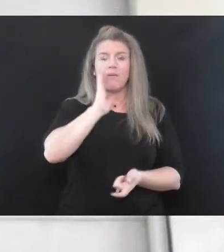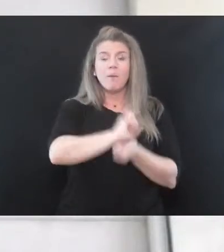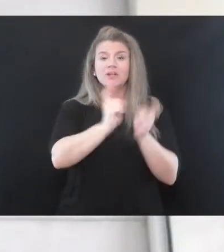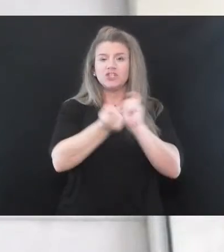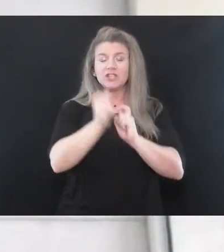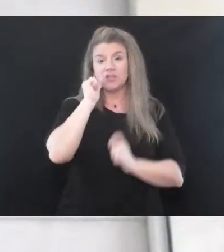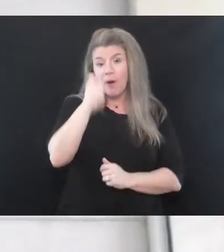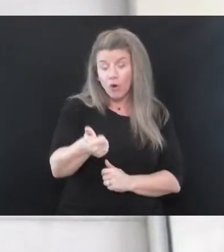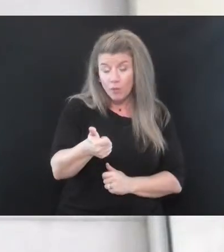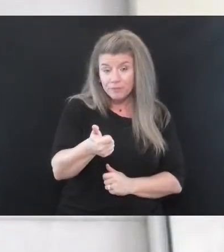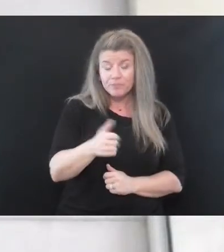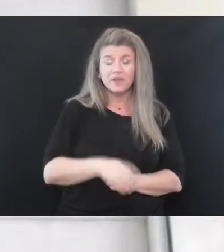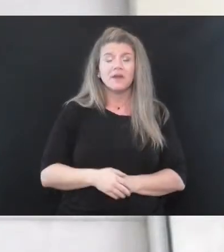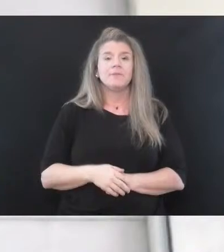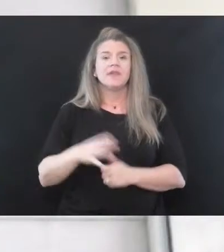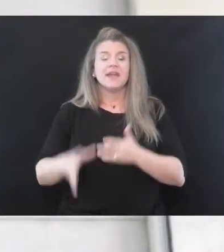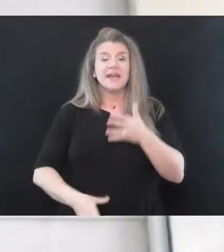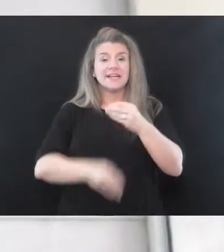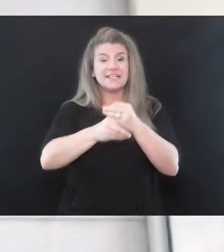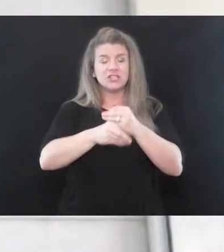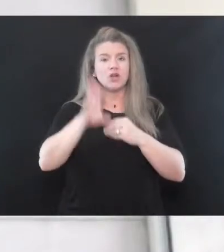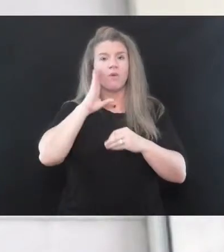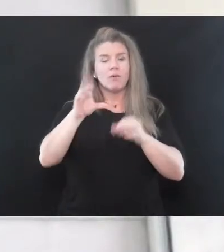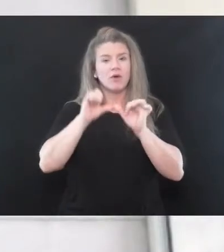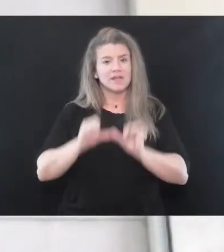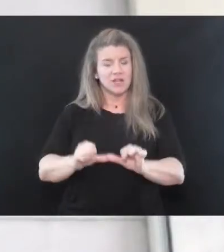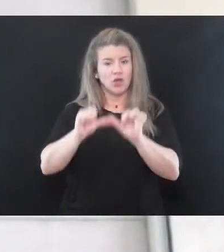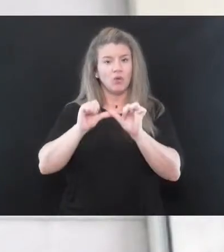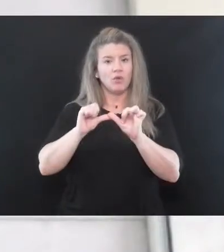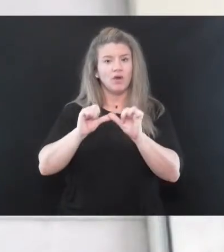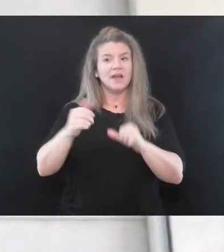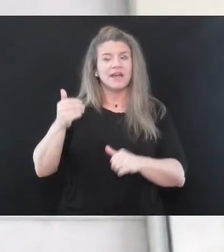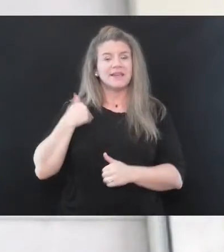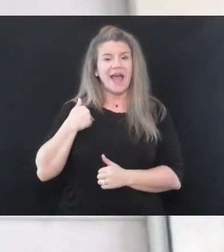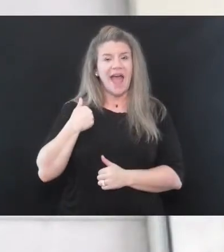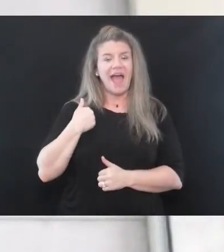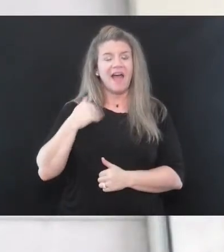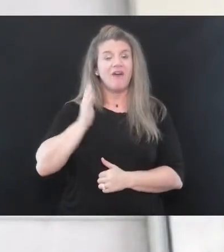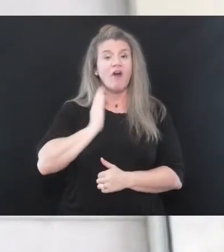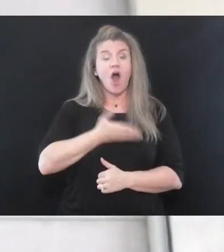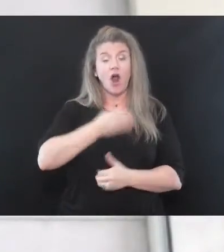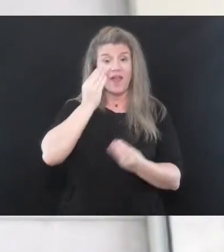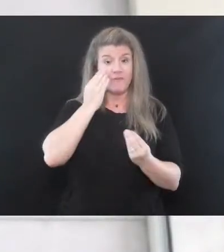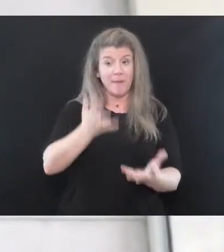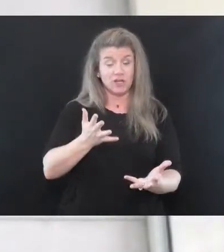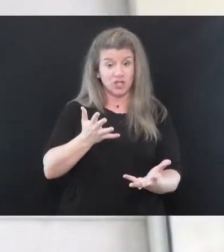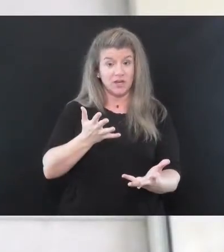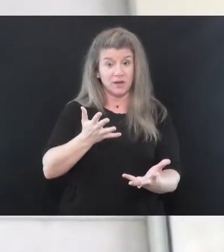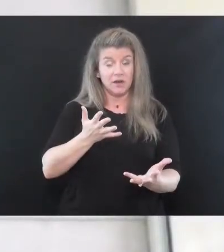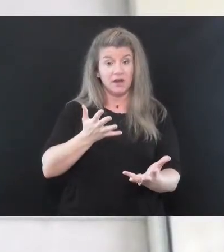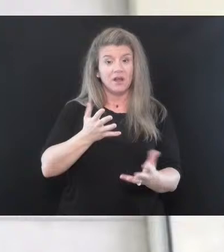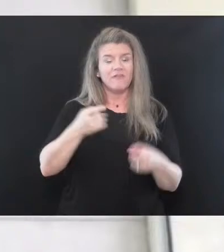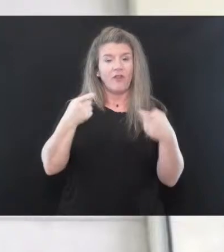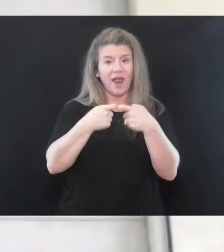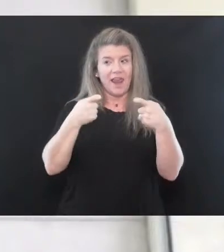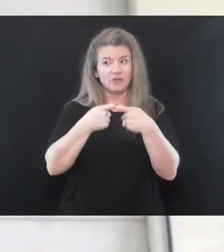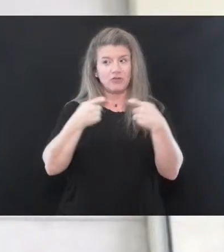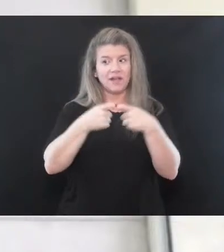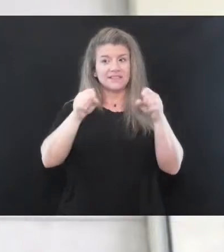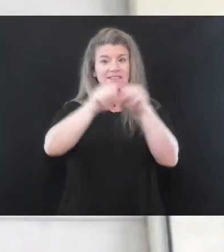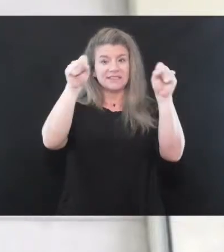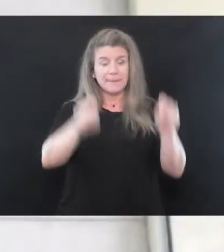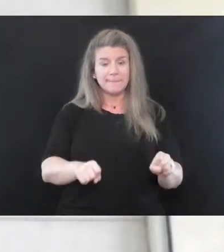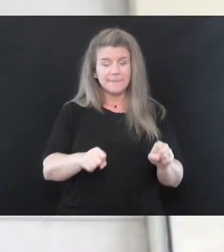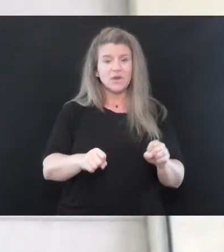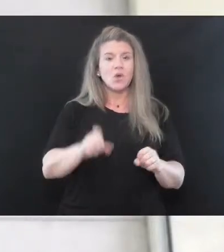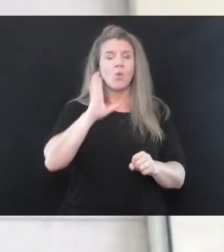tomorrow. In addition, we continue to have our information for the electronic system. We are going